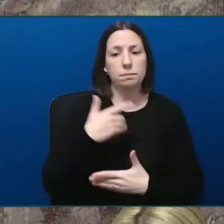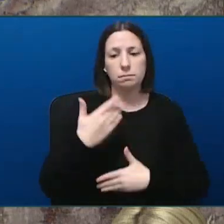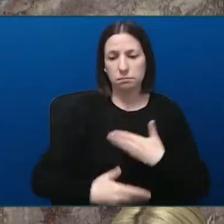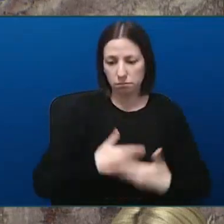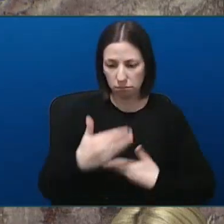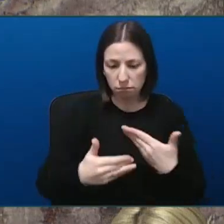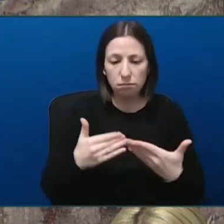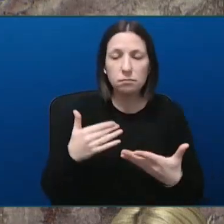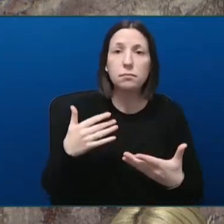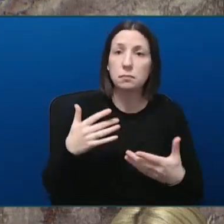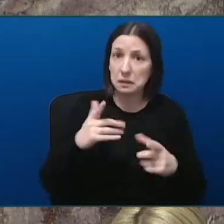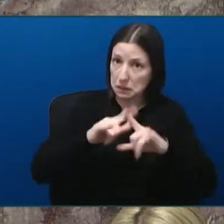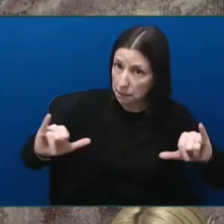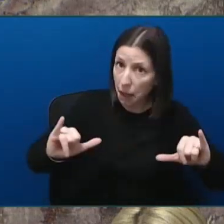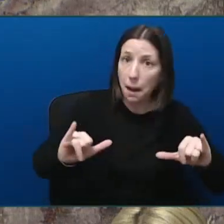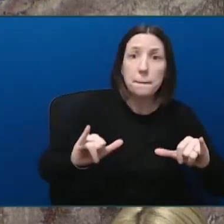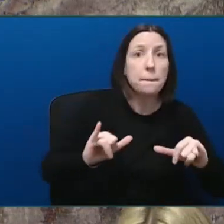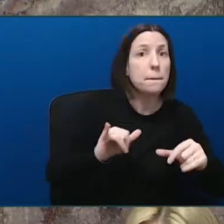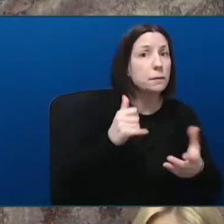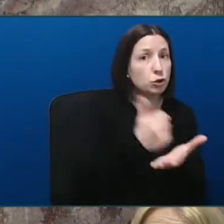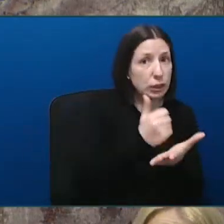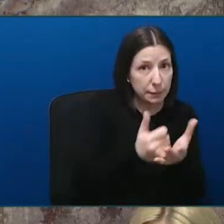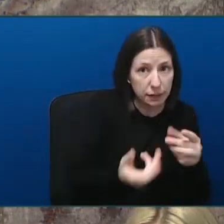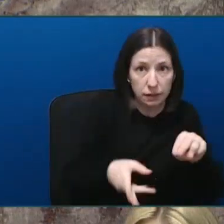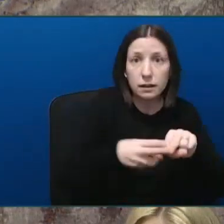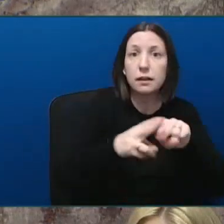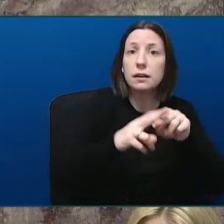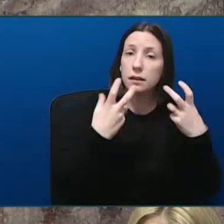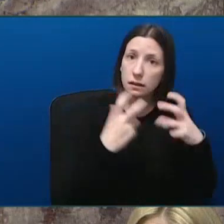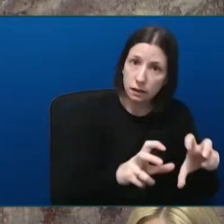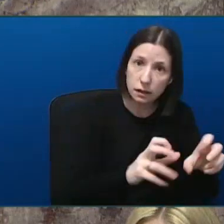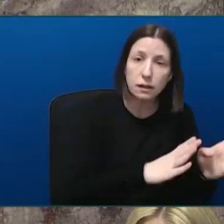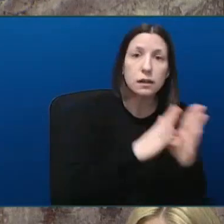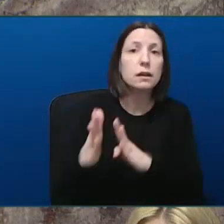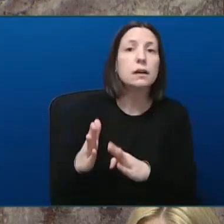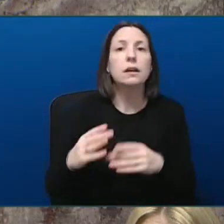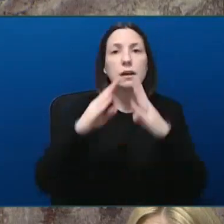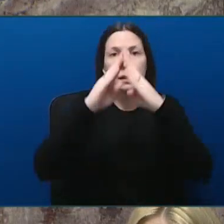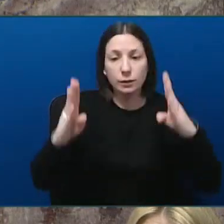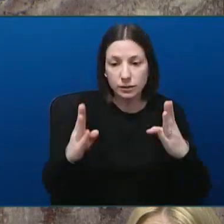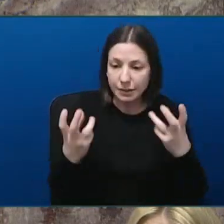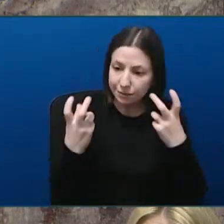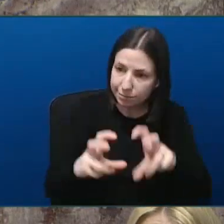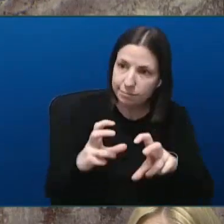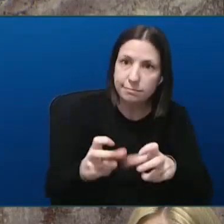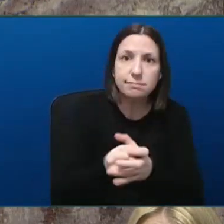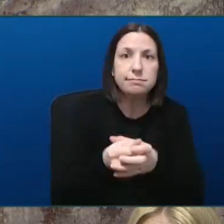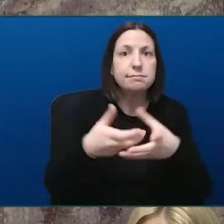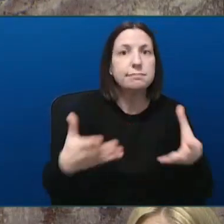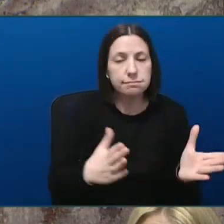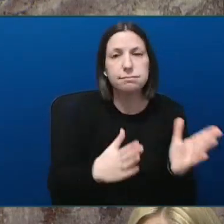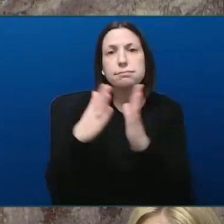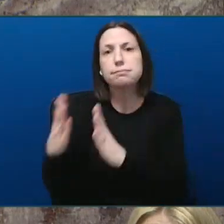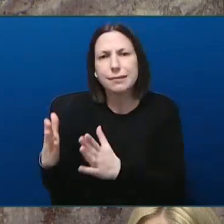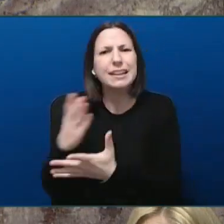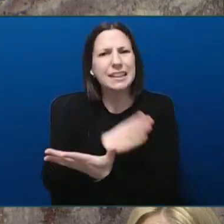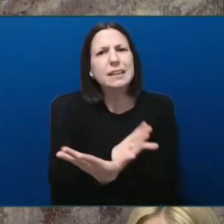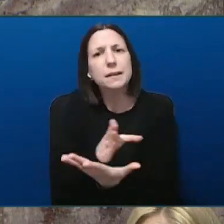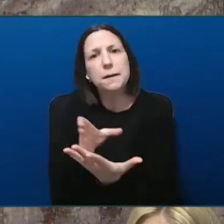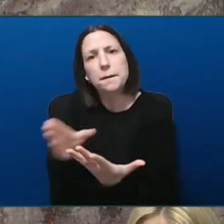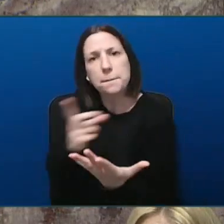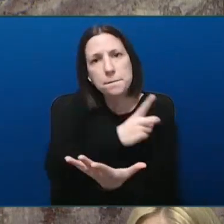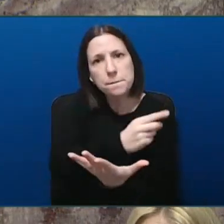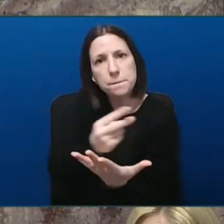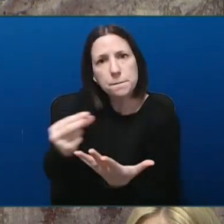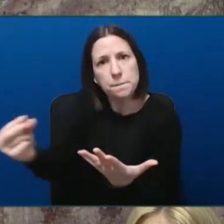working on safe supply, as part of investing on housing, as part of our government Safe First community plan. Because honestly,